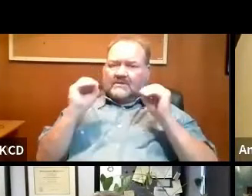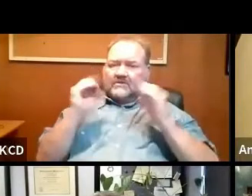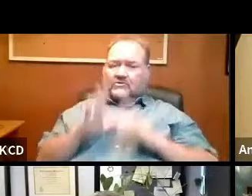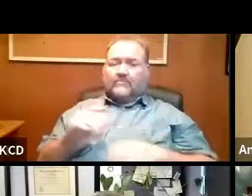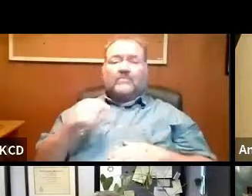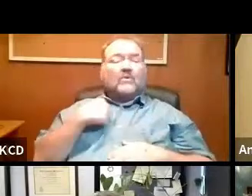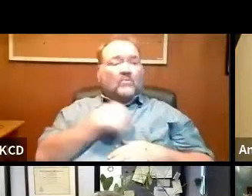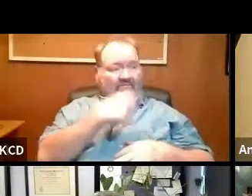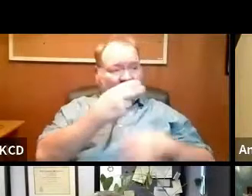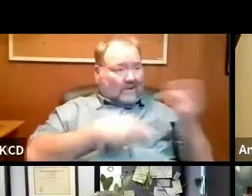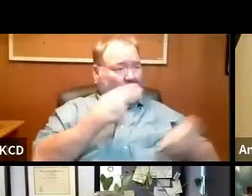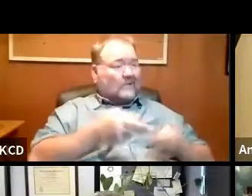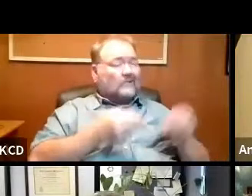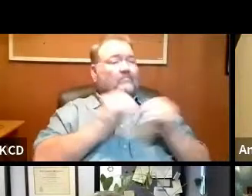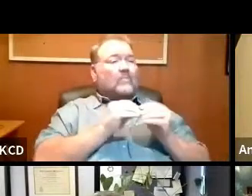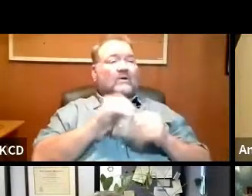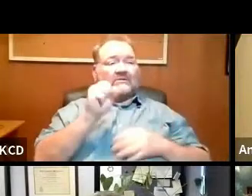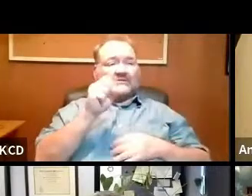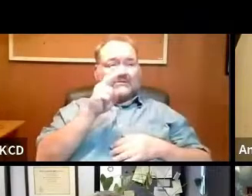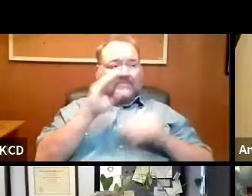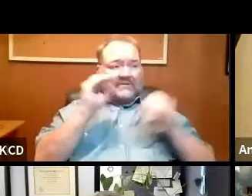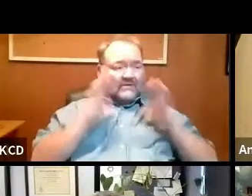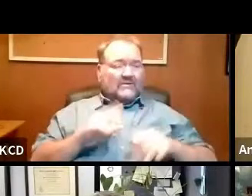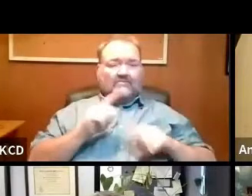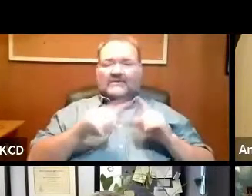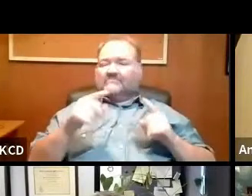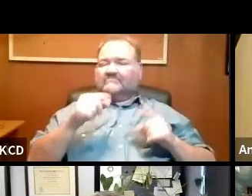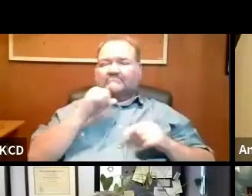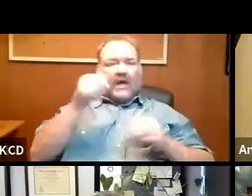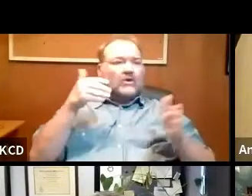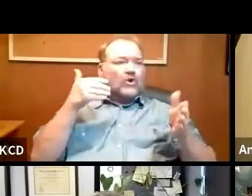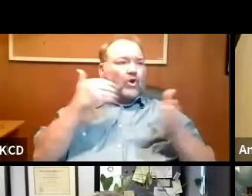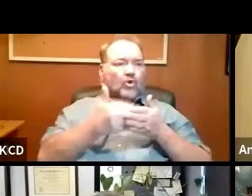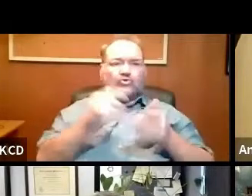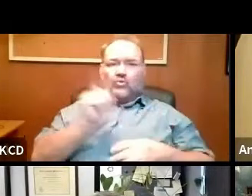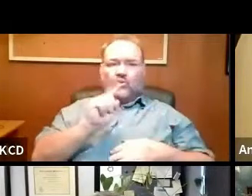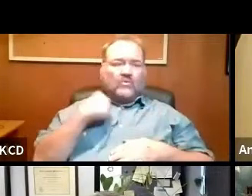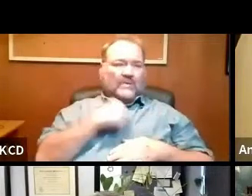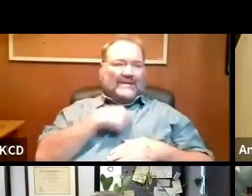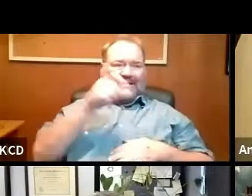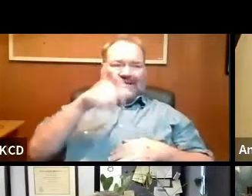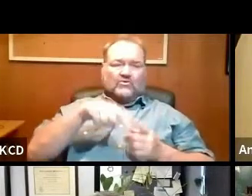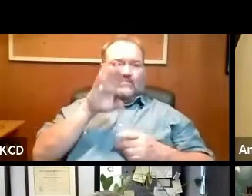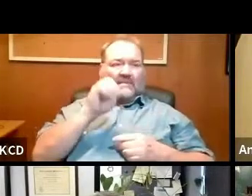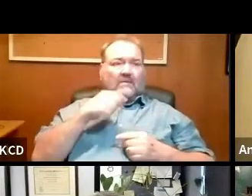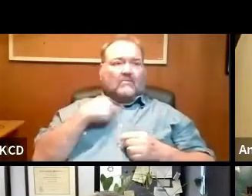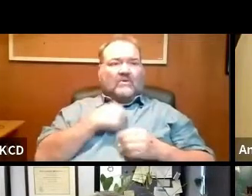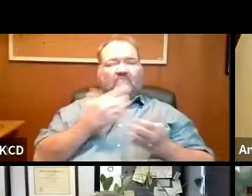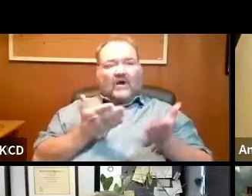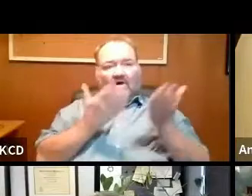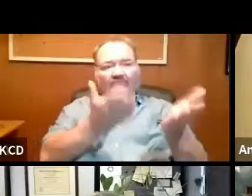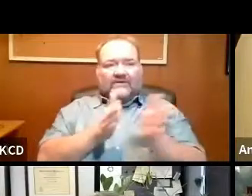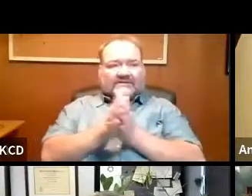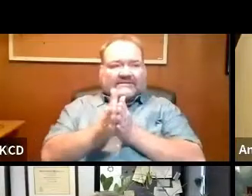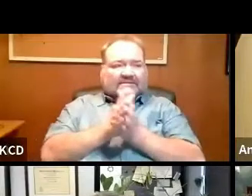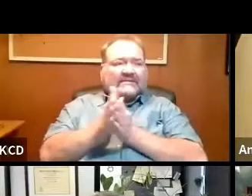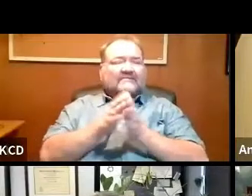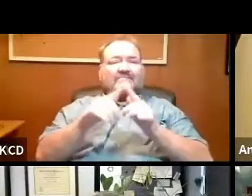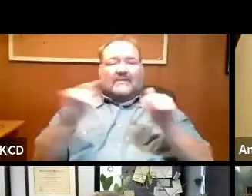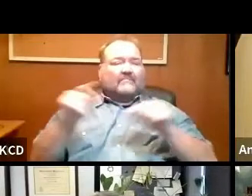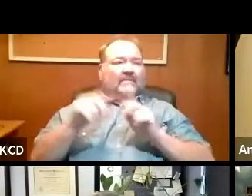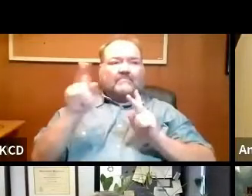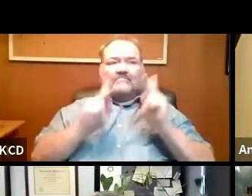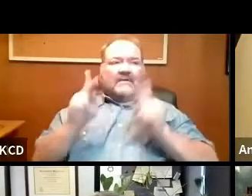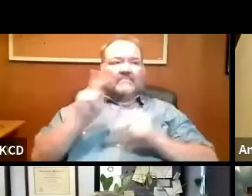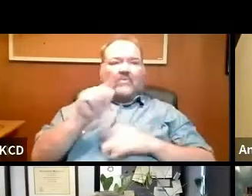have hired some more substitute teachers, but we are not close to where we need to be. You know, we've offered incentives and things like that, but people just